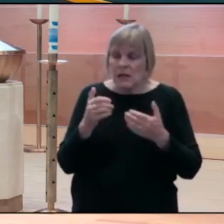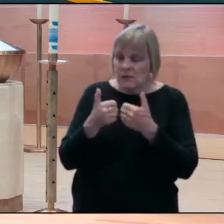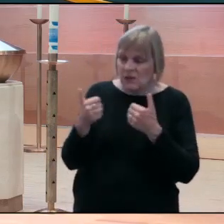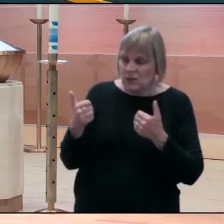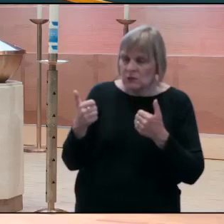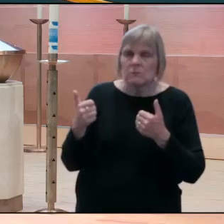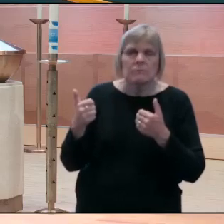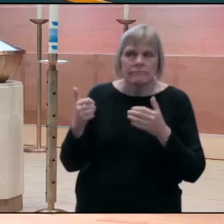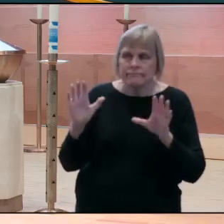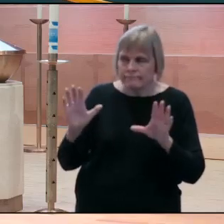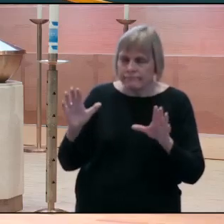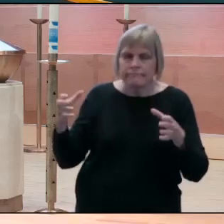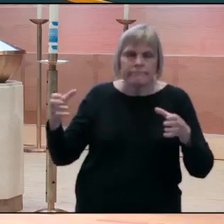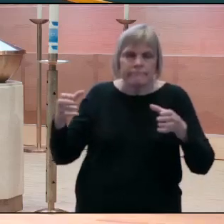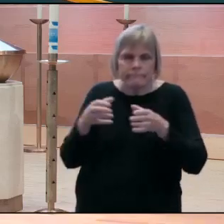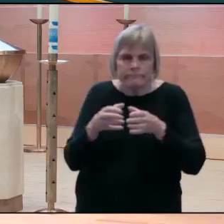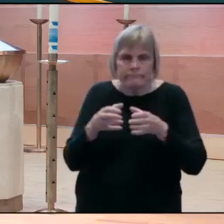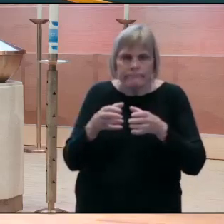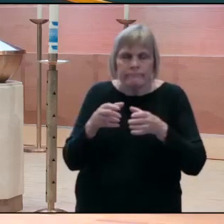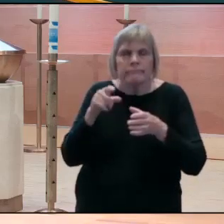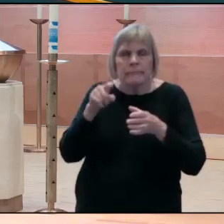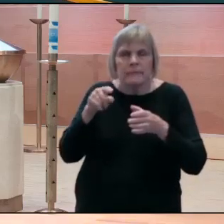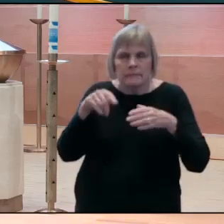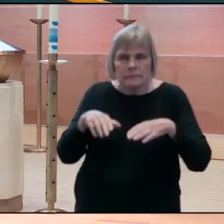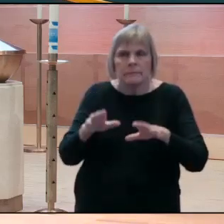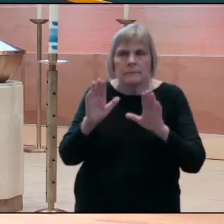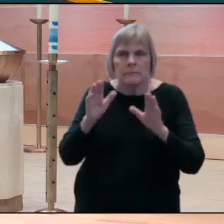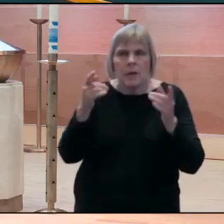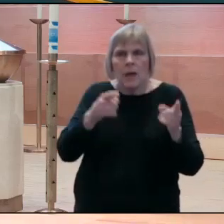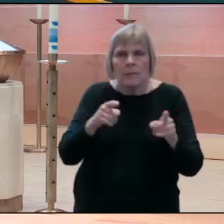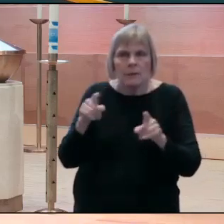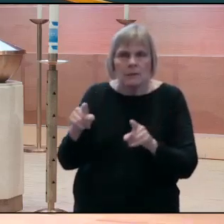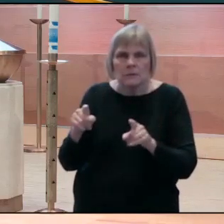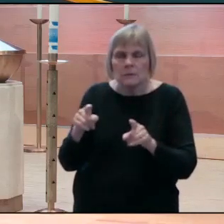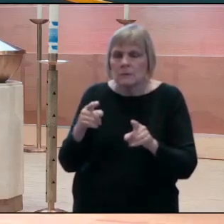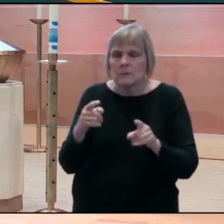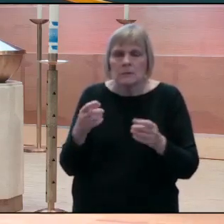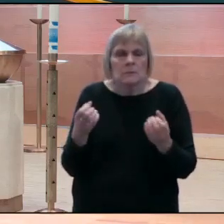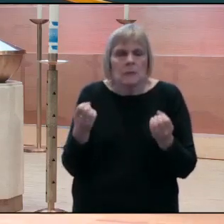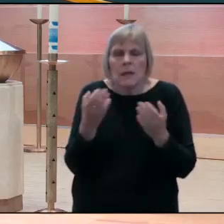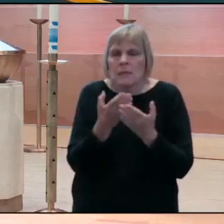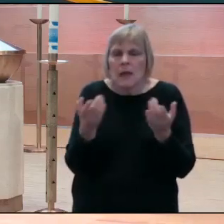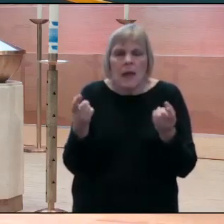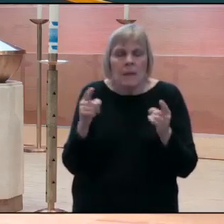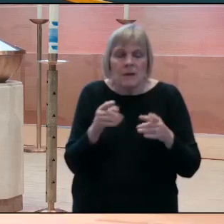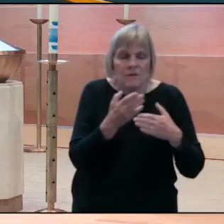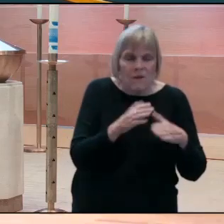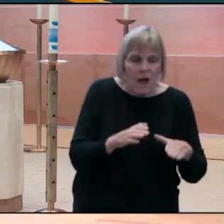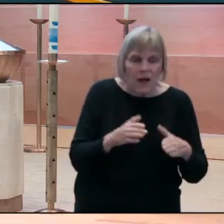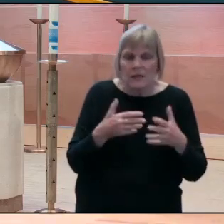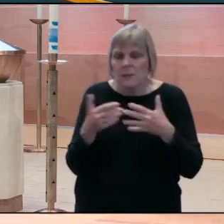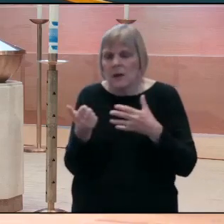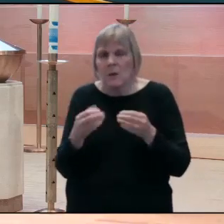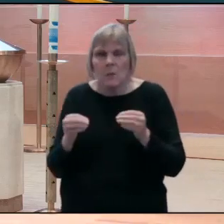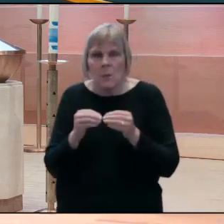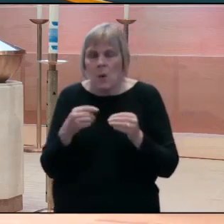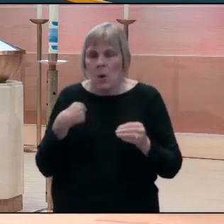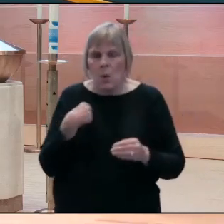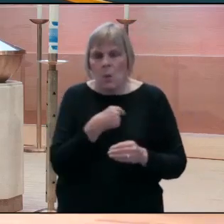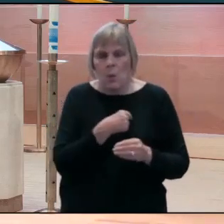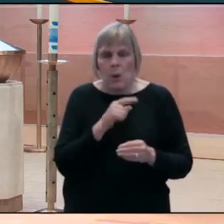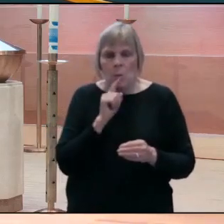divisions to come around this sacrifice that had happened of suddenly all these things that once divide us, it didn't matter anymore. We were